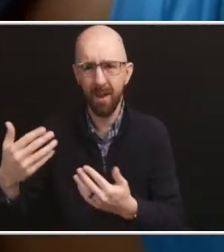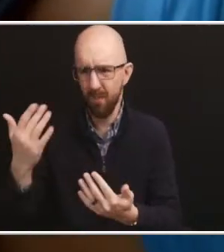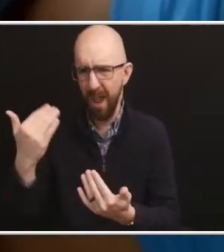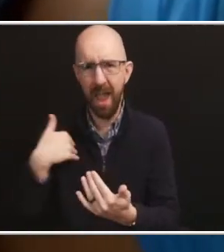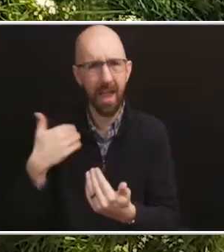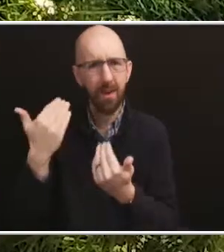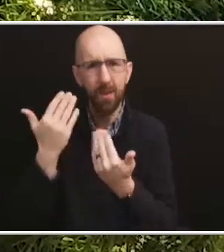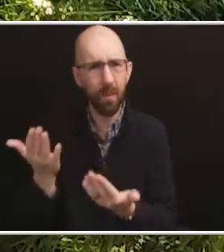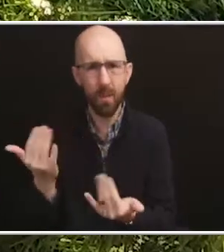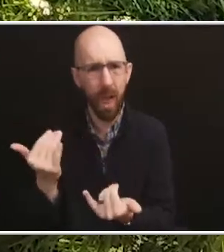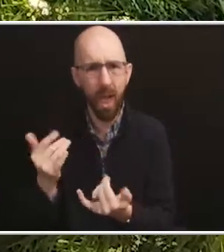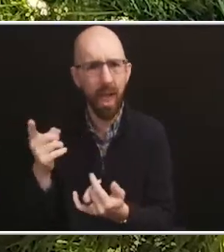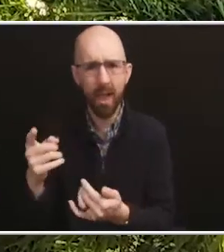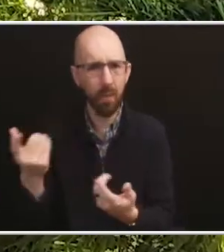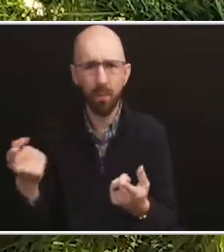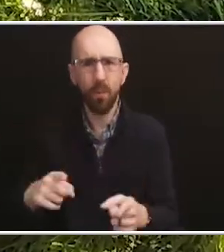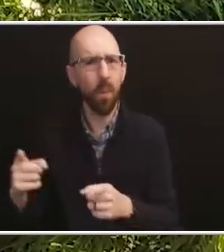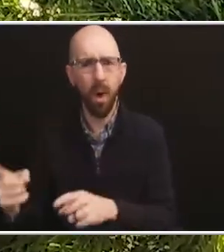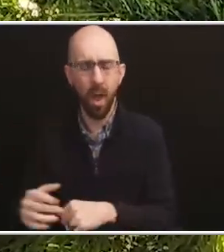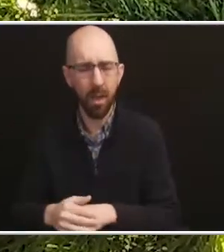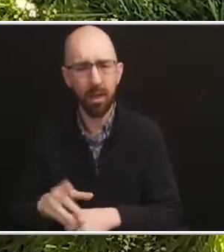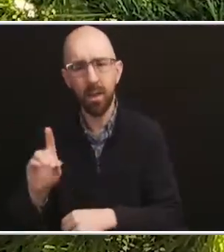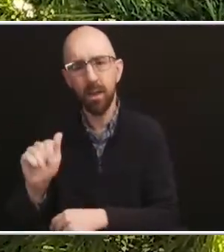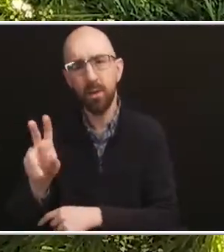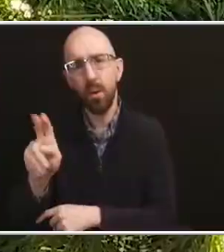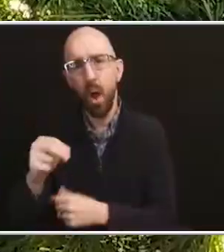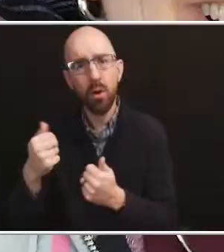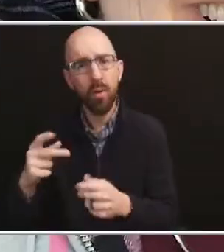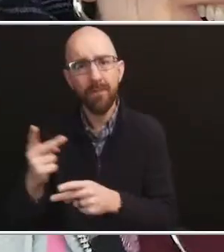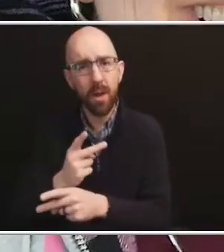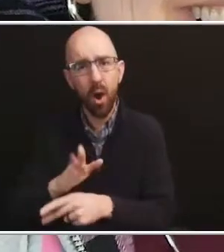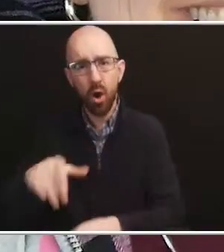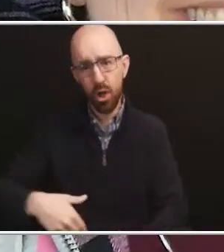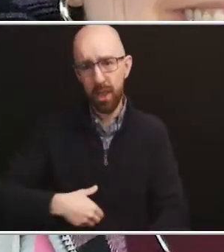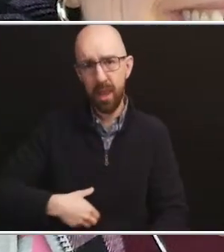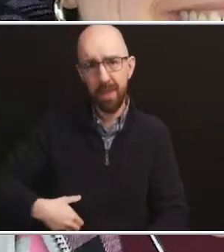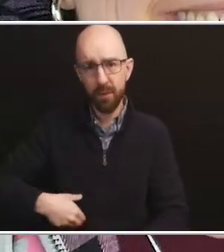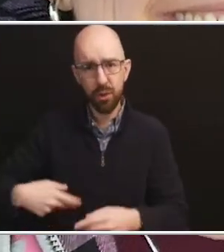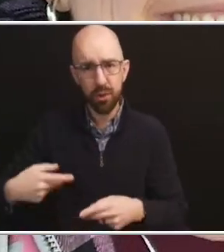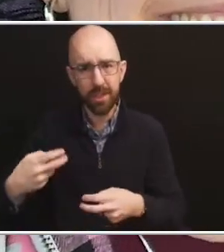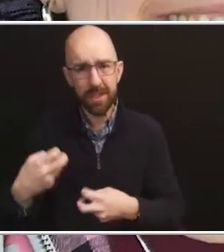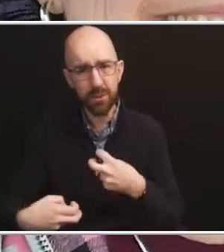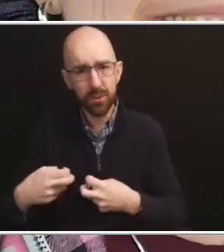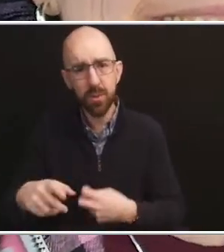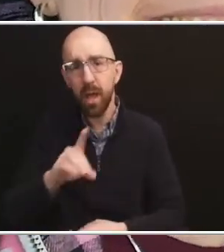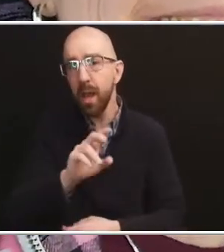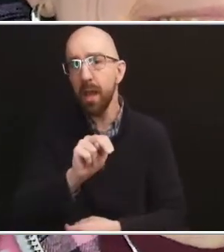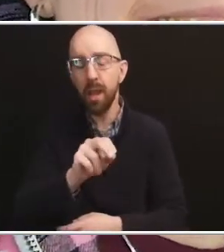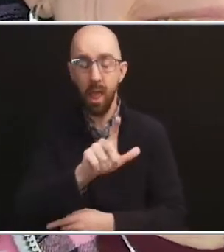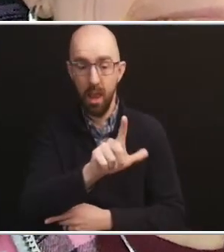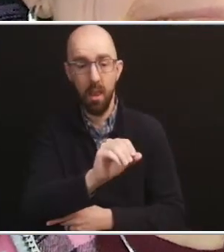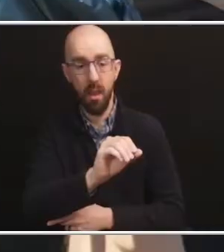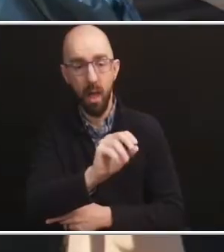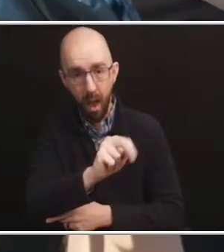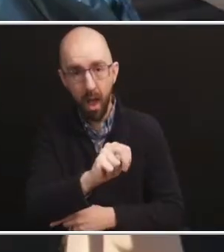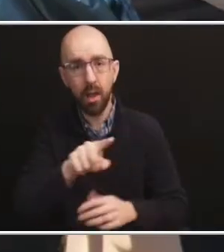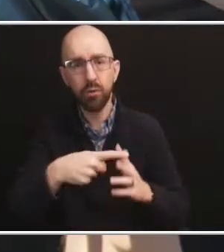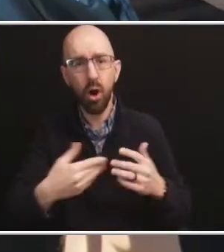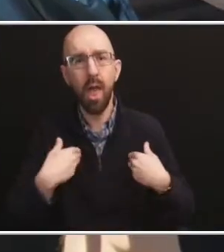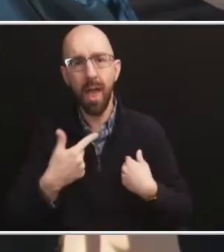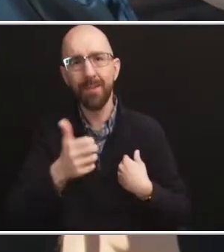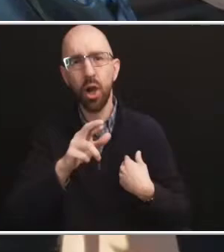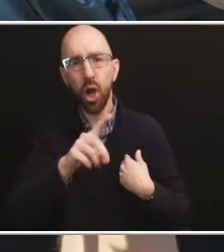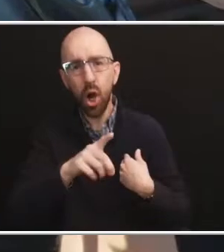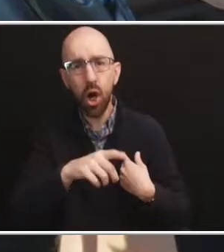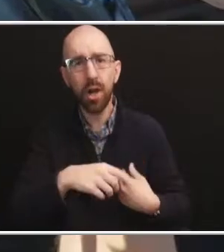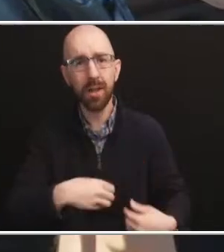going on. While Dawn was trying to figure out her liver issues, Lon started dealing with bouts of GERD, swollen feet, and